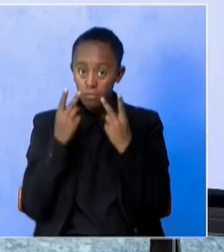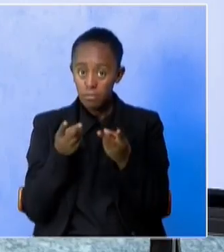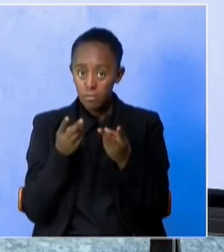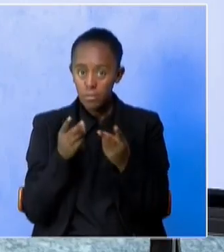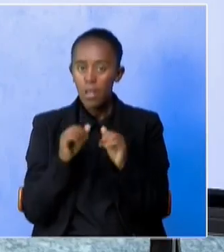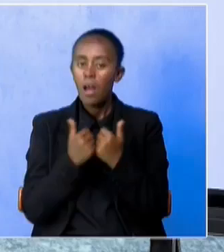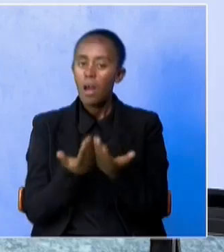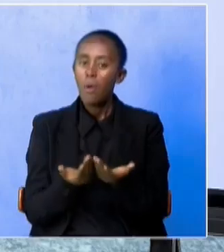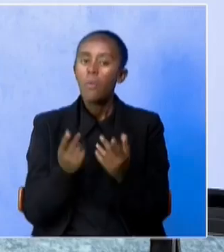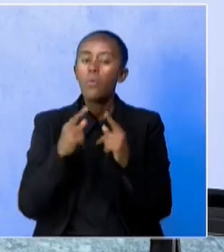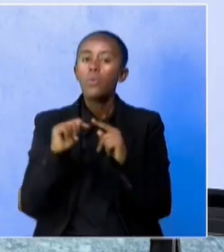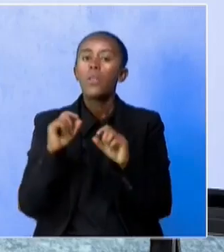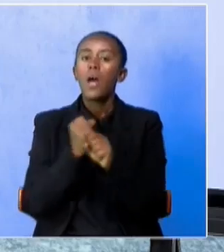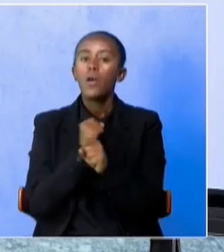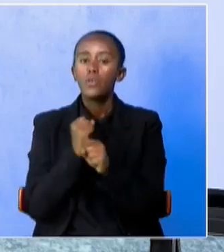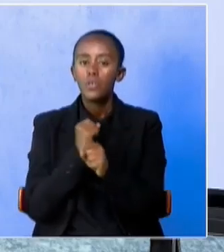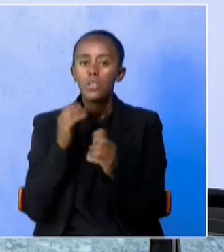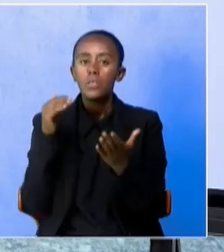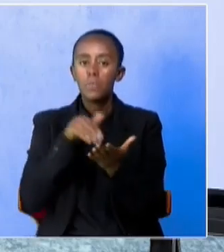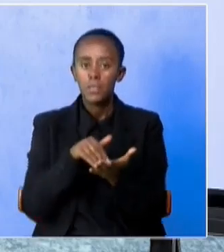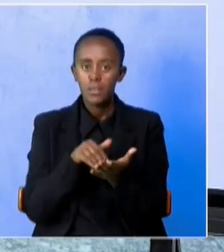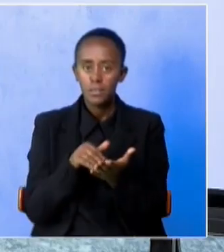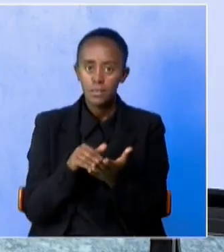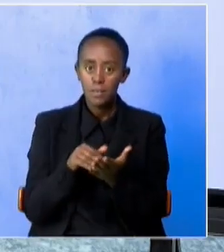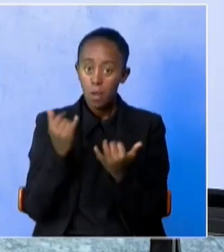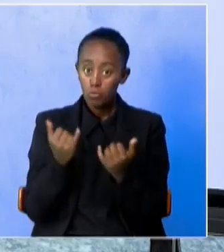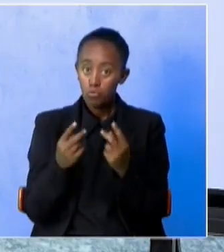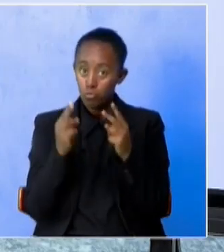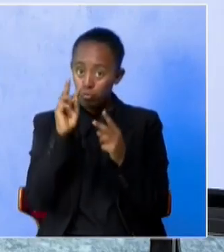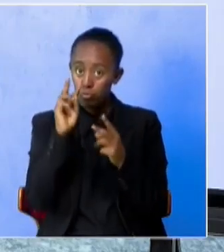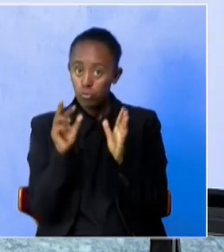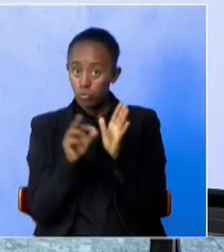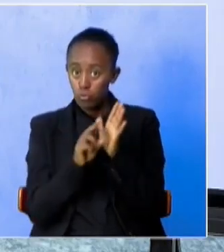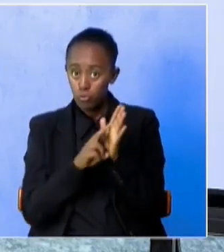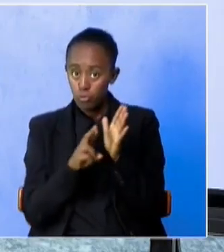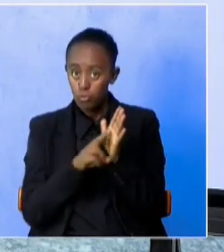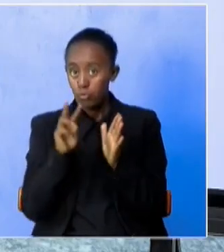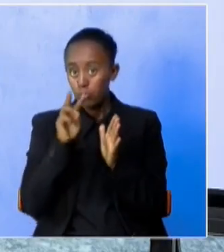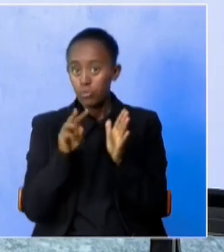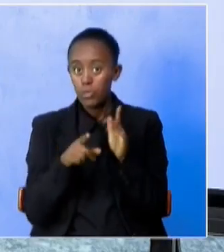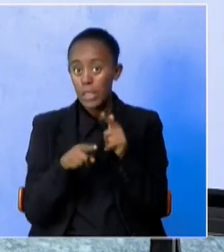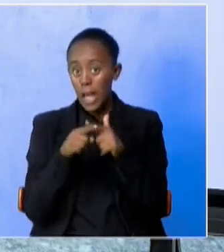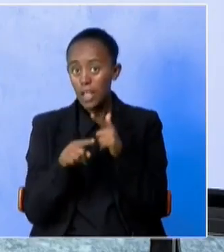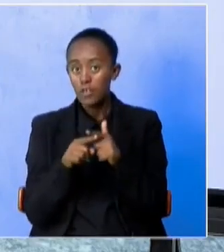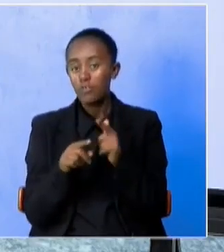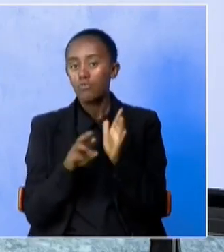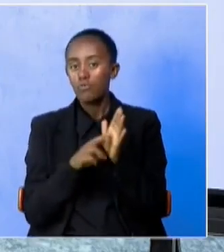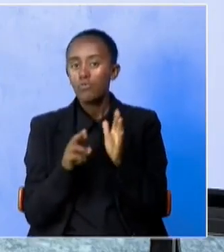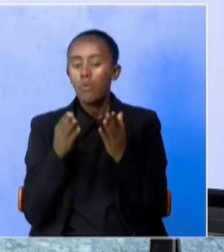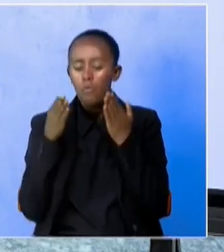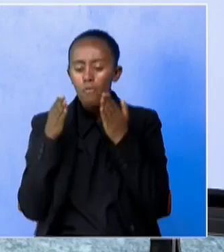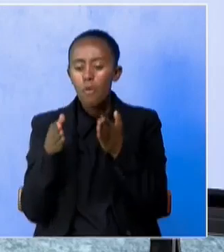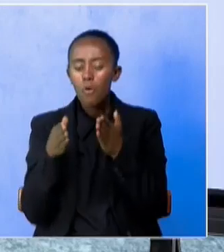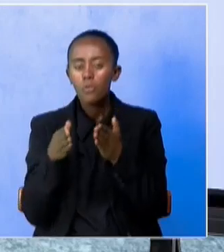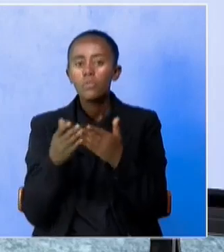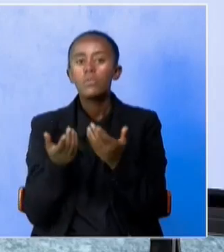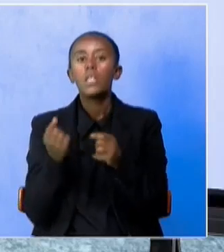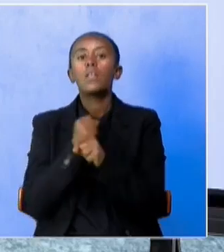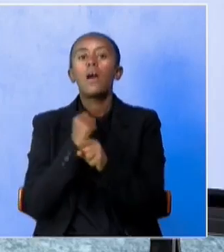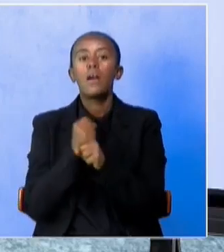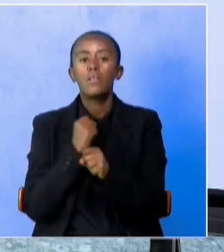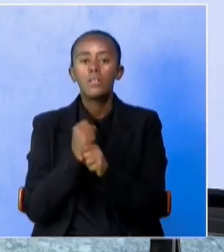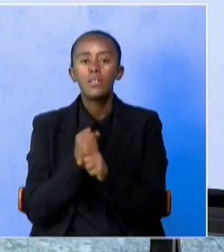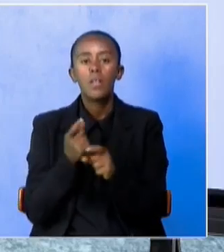repeated. But in this case, our focus is what? On, even though the action happened and completed, but